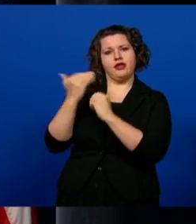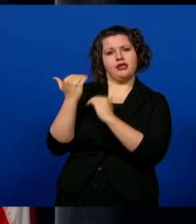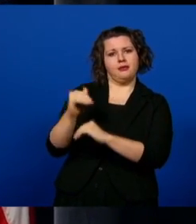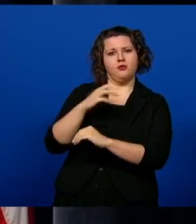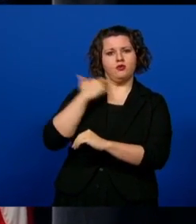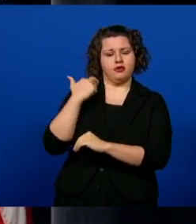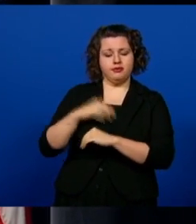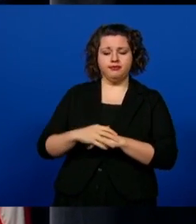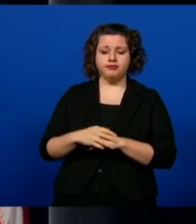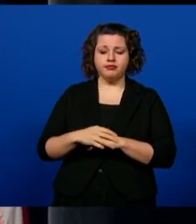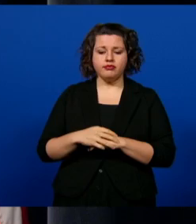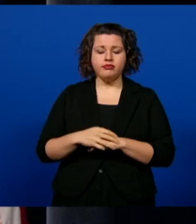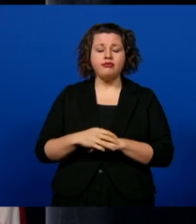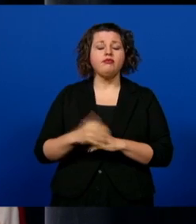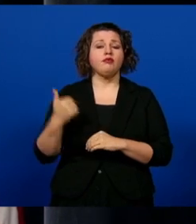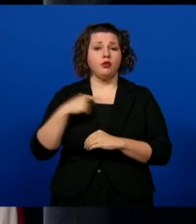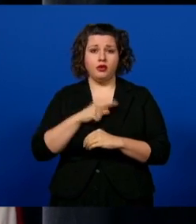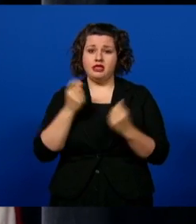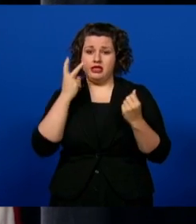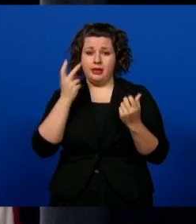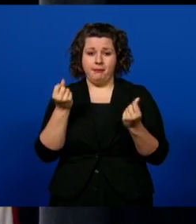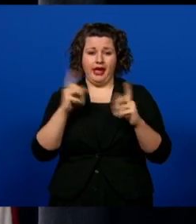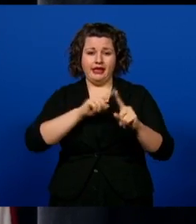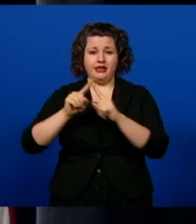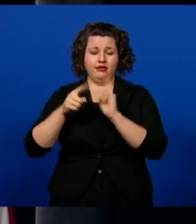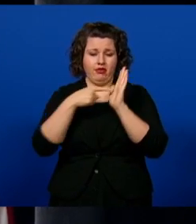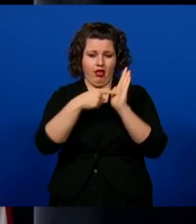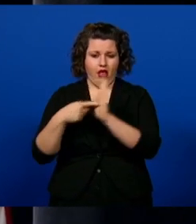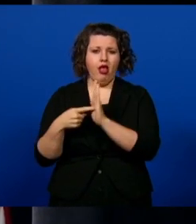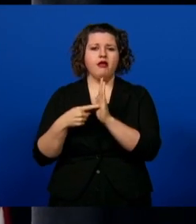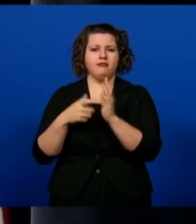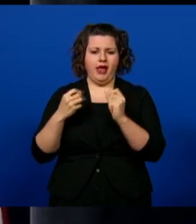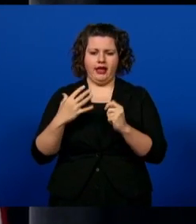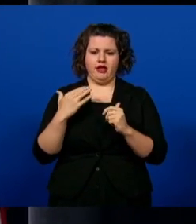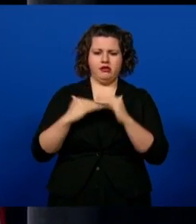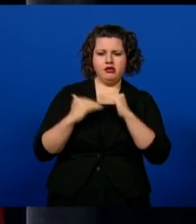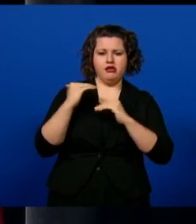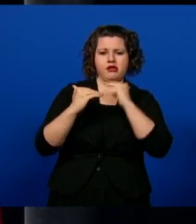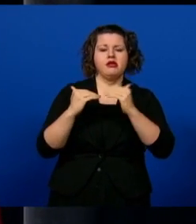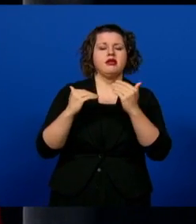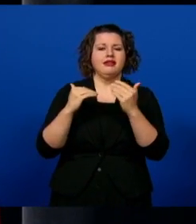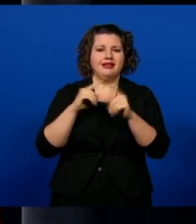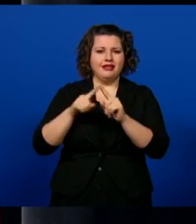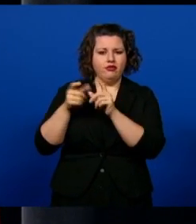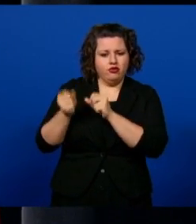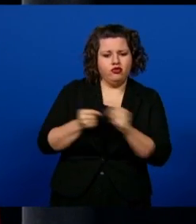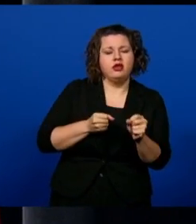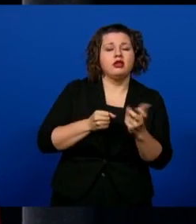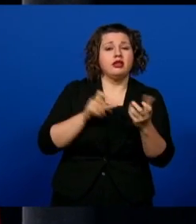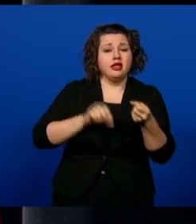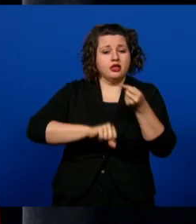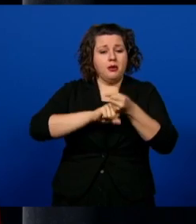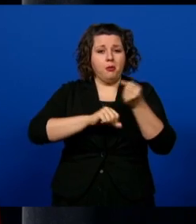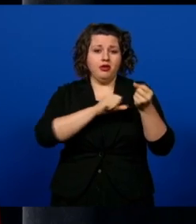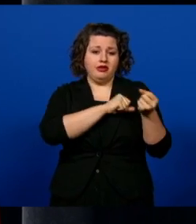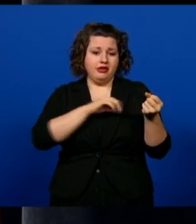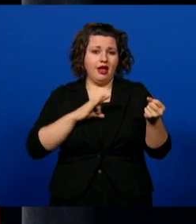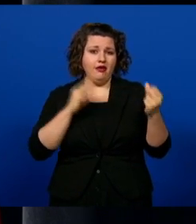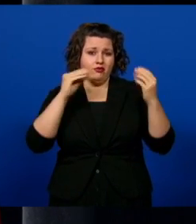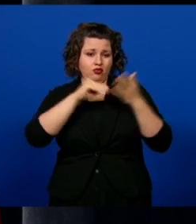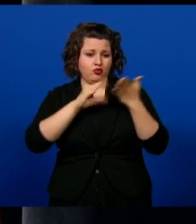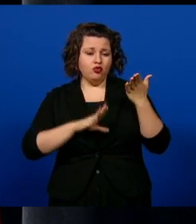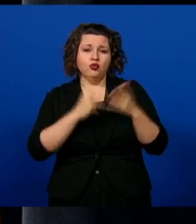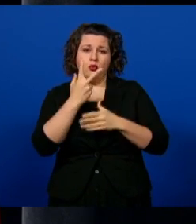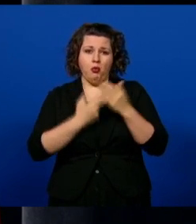return-to-learn plans, we are seeing many models of layered mitigation strategies to support staff and students as school leaders work to